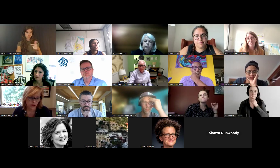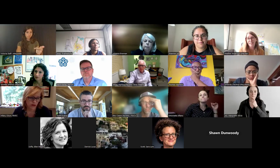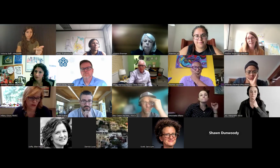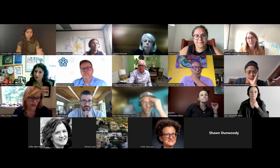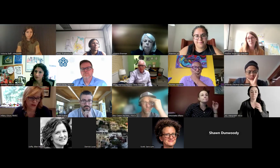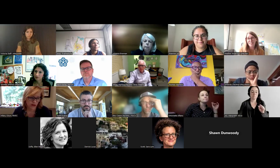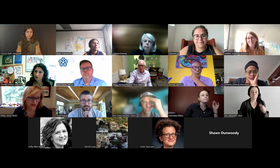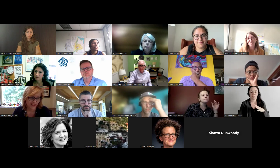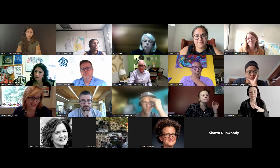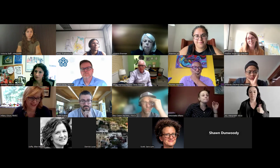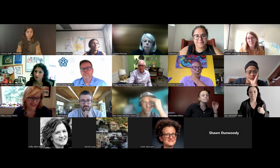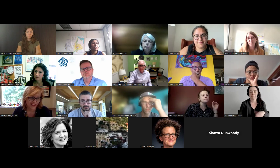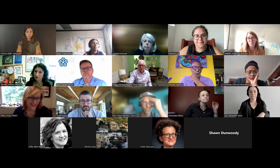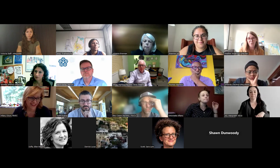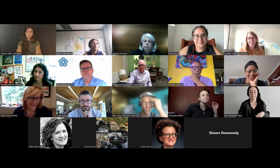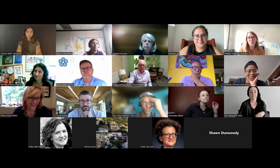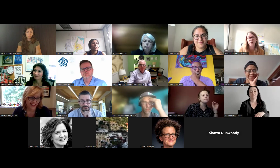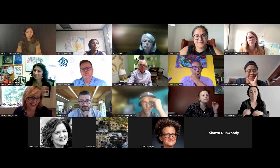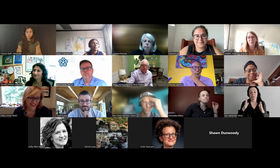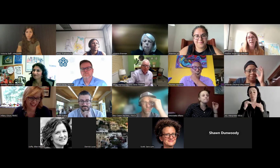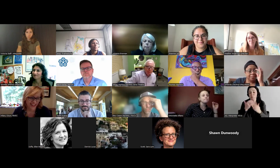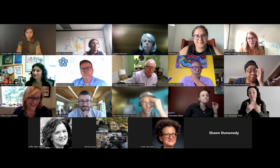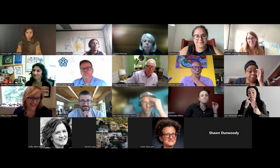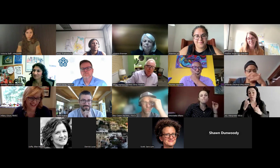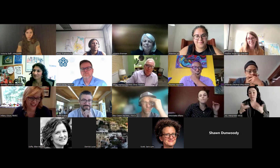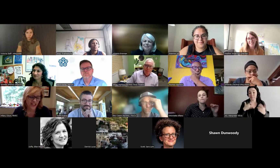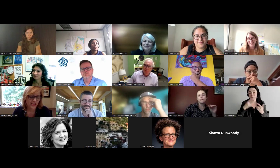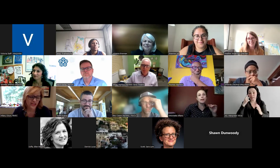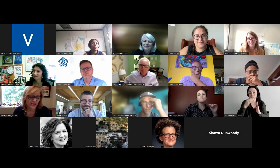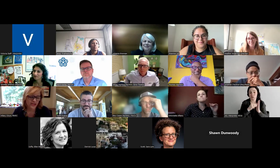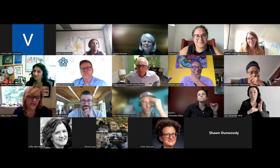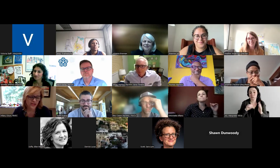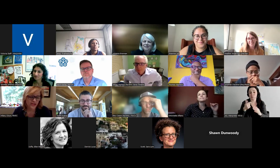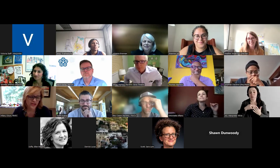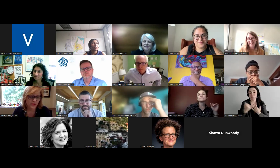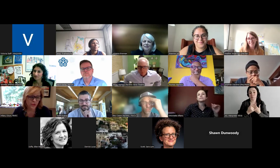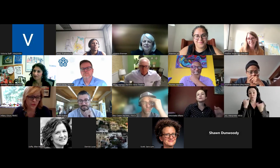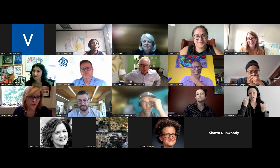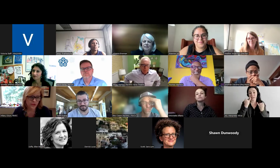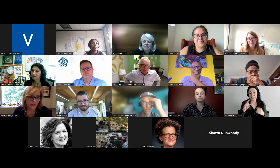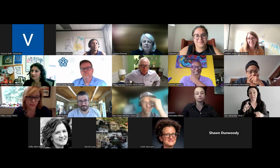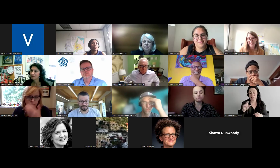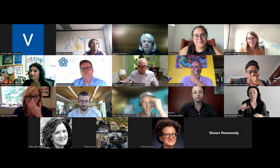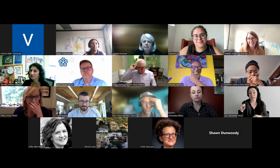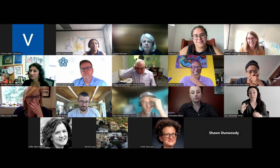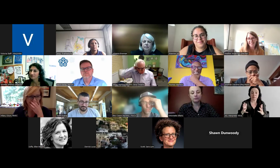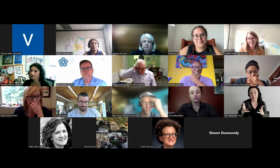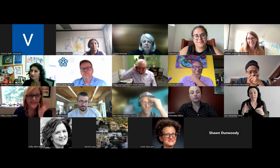Maybe everyone's excited to brainstorm other project ideas. Yes,